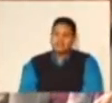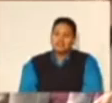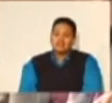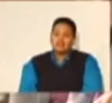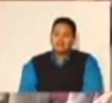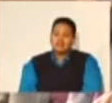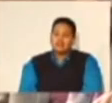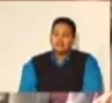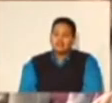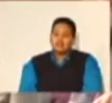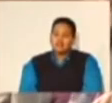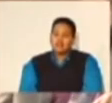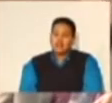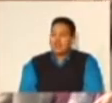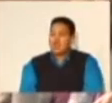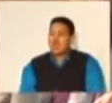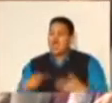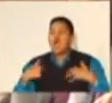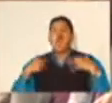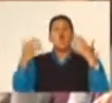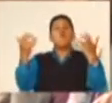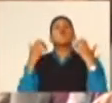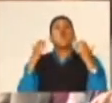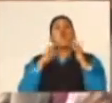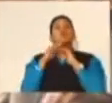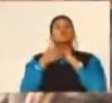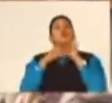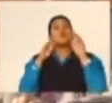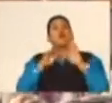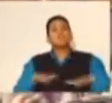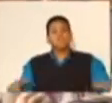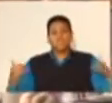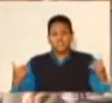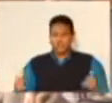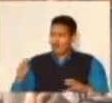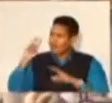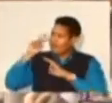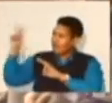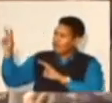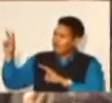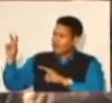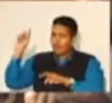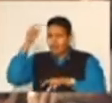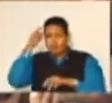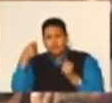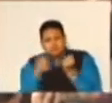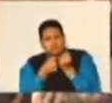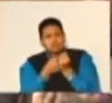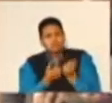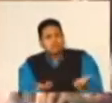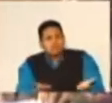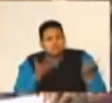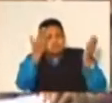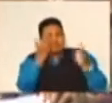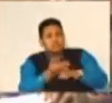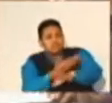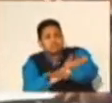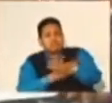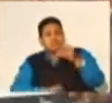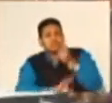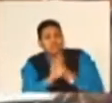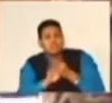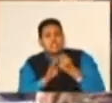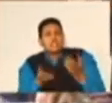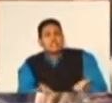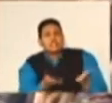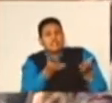I want our children to view the Jamaican state as their protector and enabler. I want our people to understand that the role